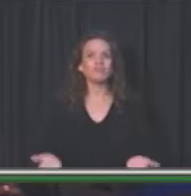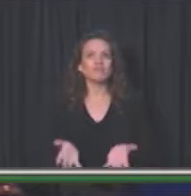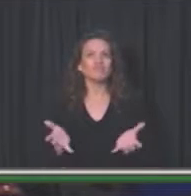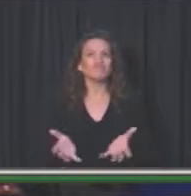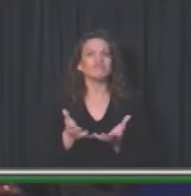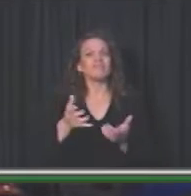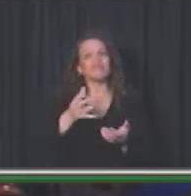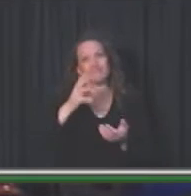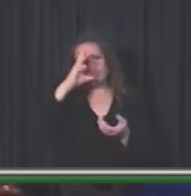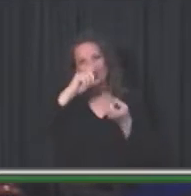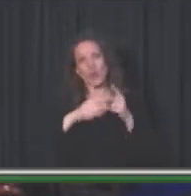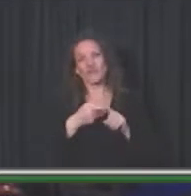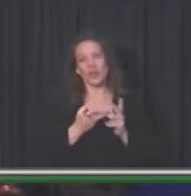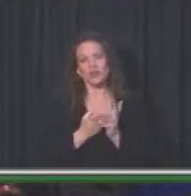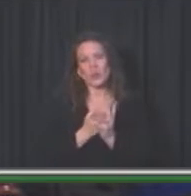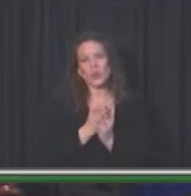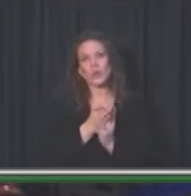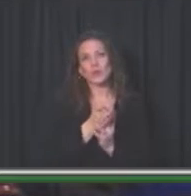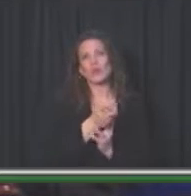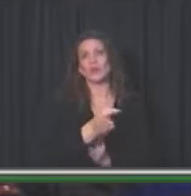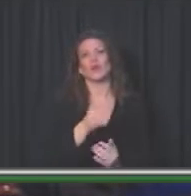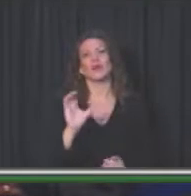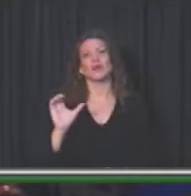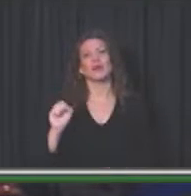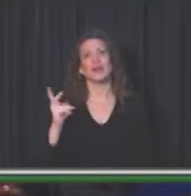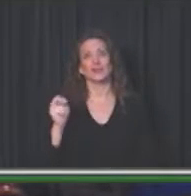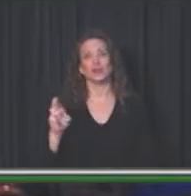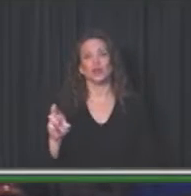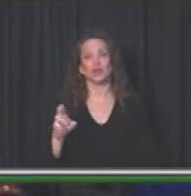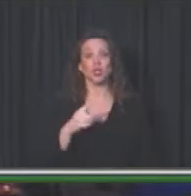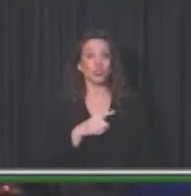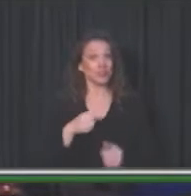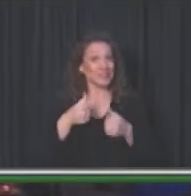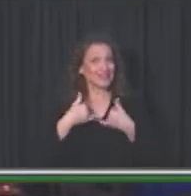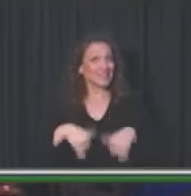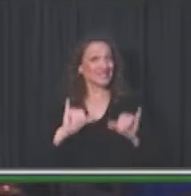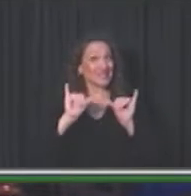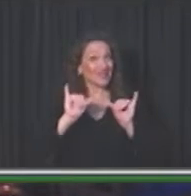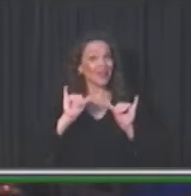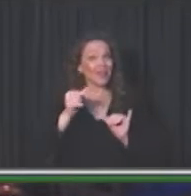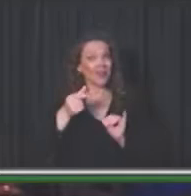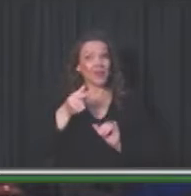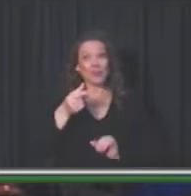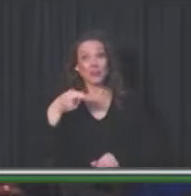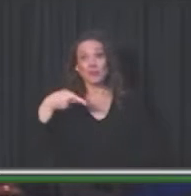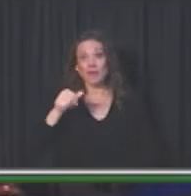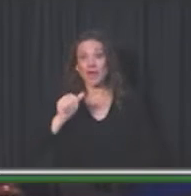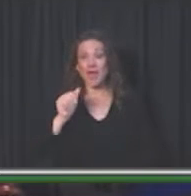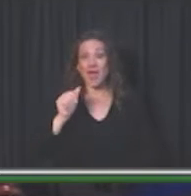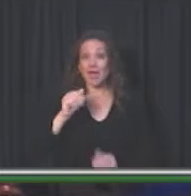Yet, she kept her grades up, summa cum laude,